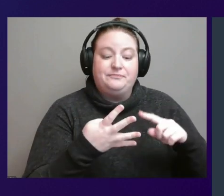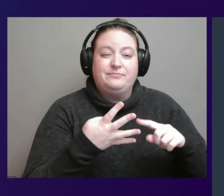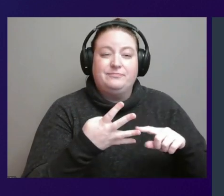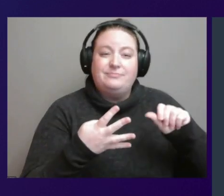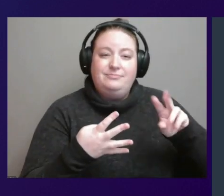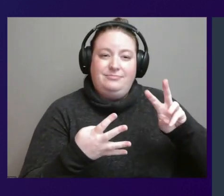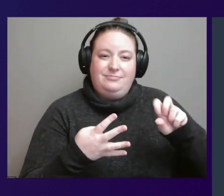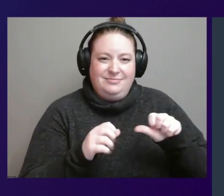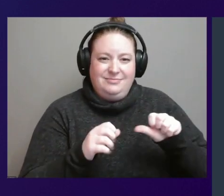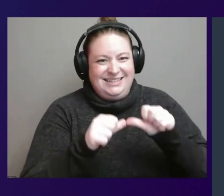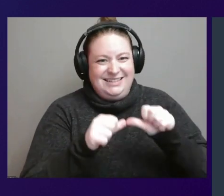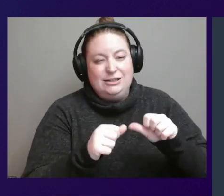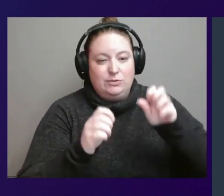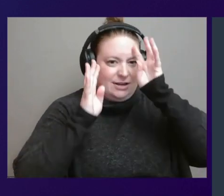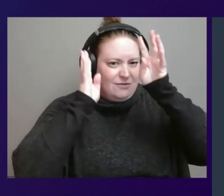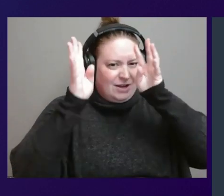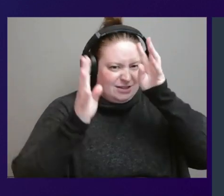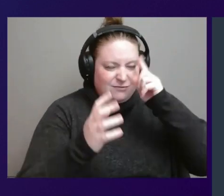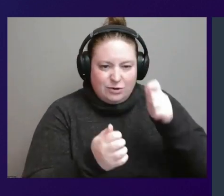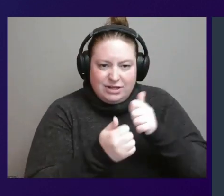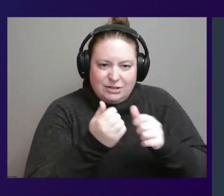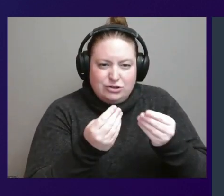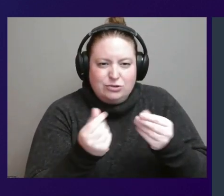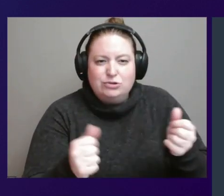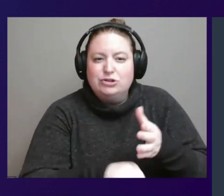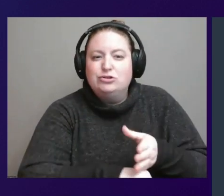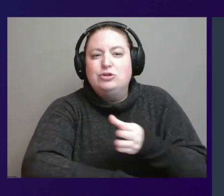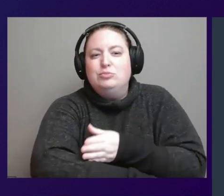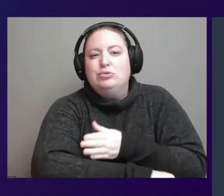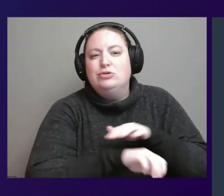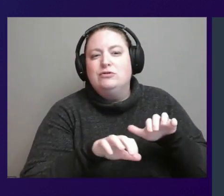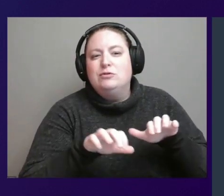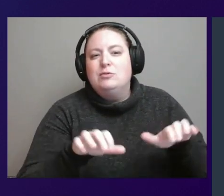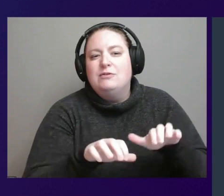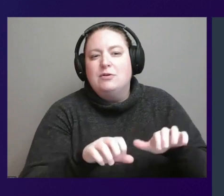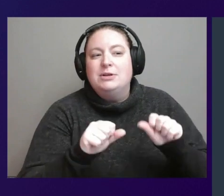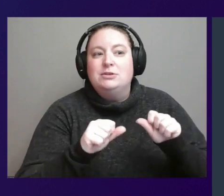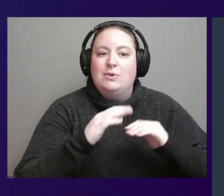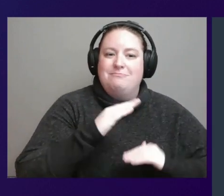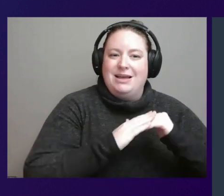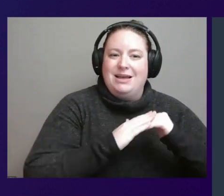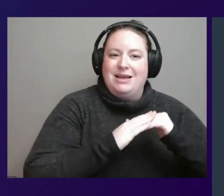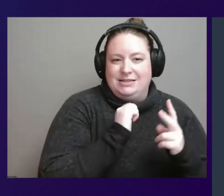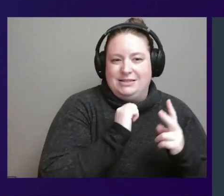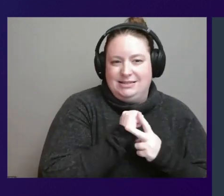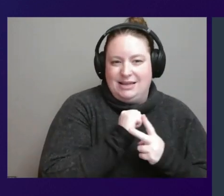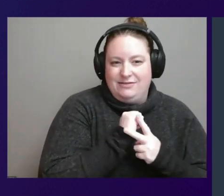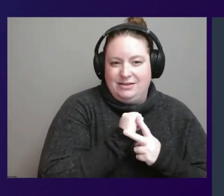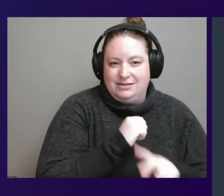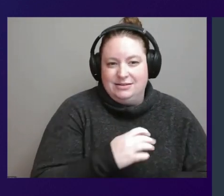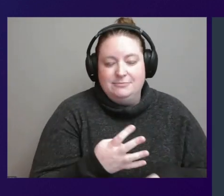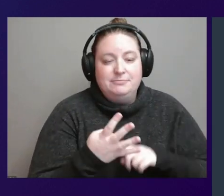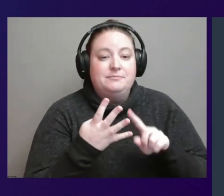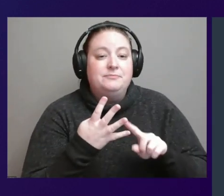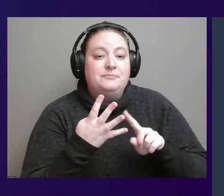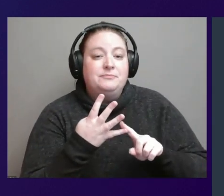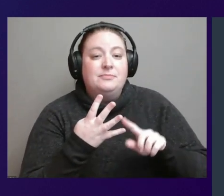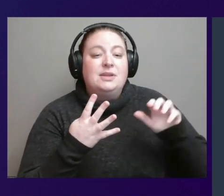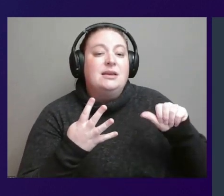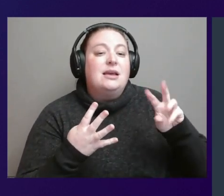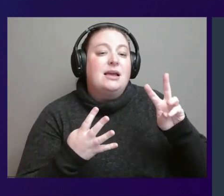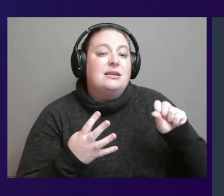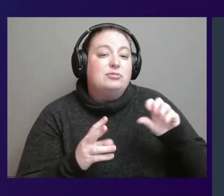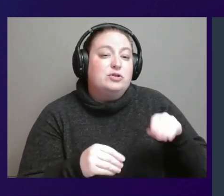across every solution area to improve performance while maximizing your savings. And finally, AWS provides you with the